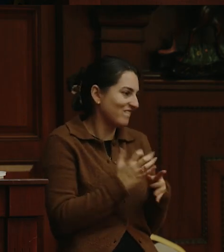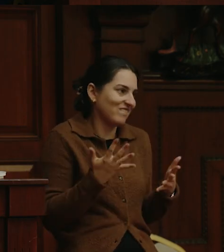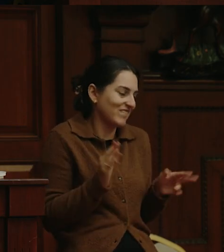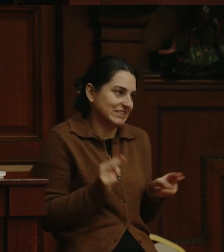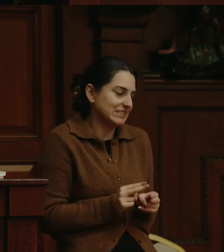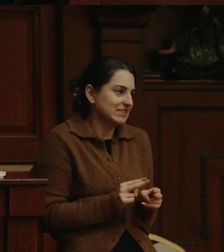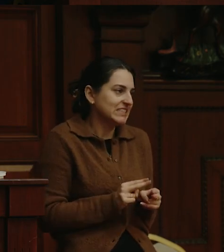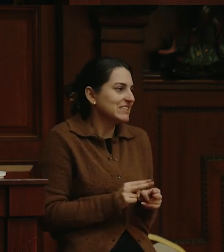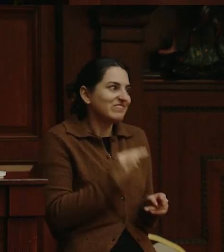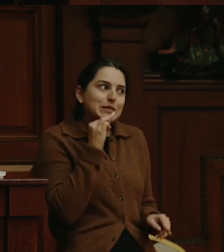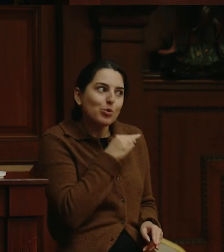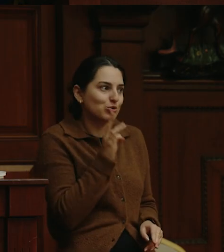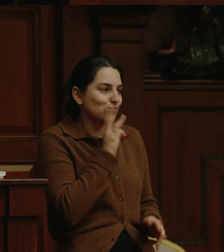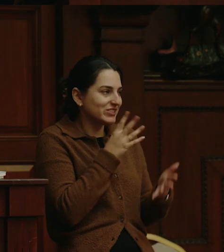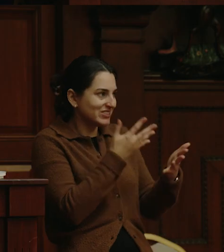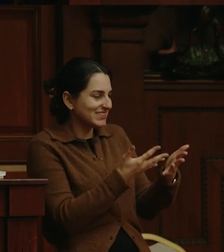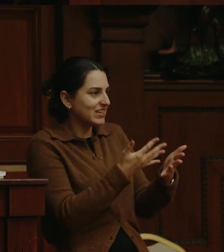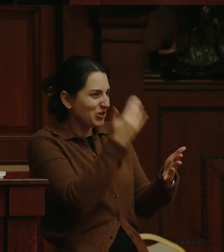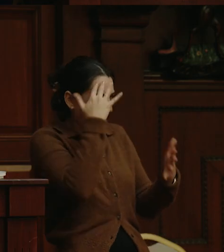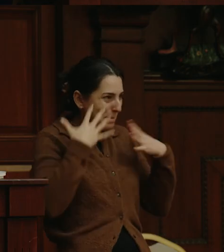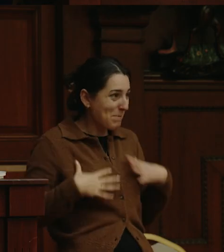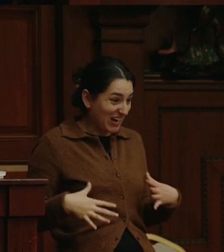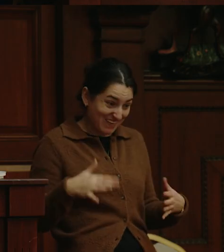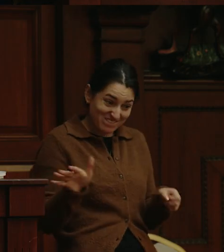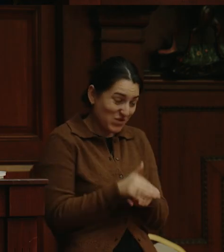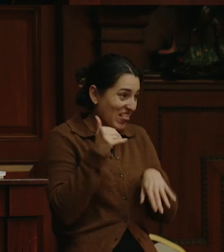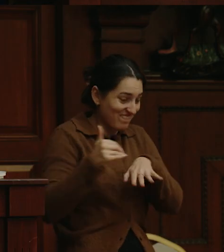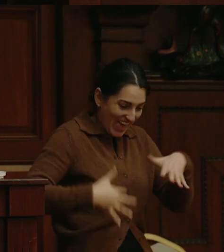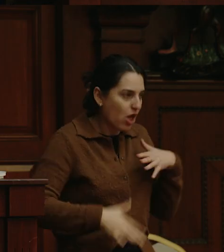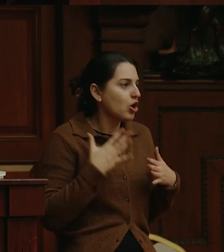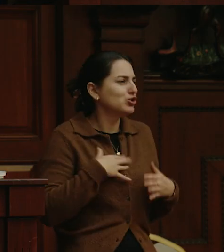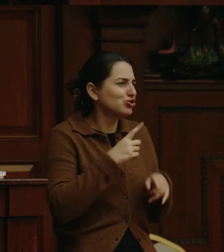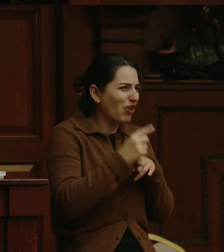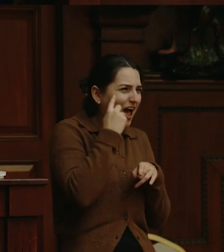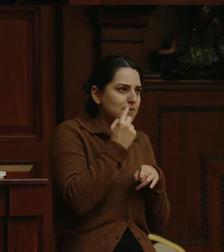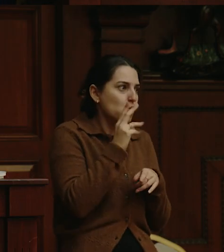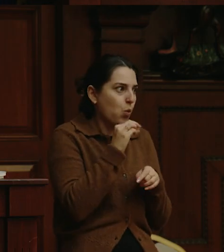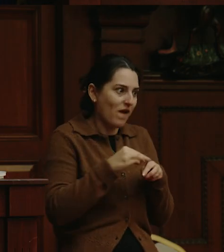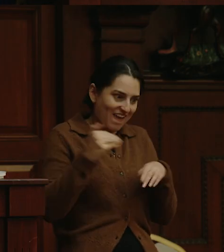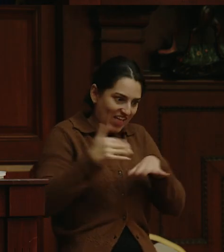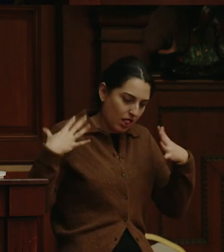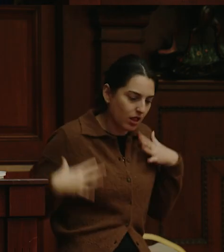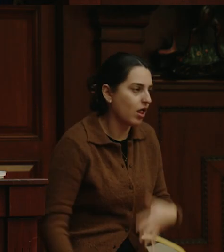we underestimate that how much of the body can be affected, not just dry eyes and dry mouth.